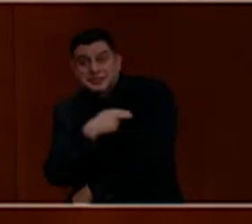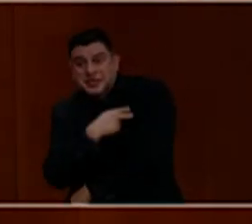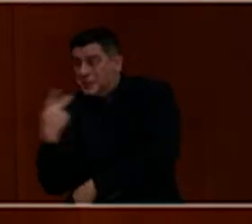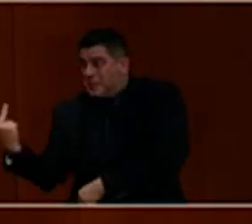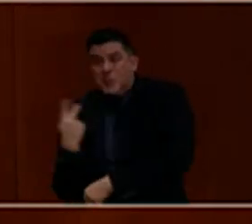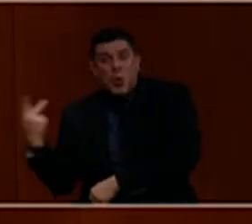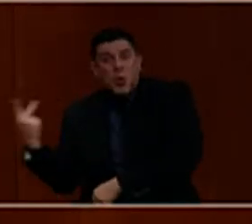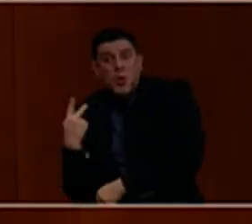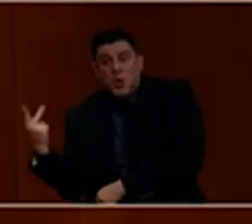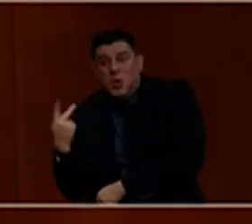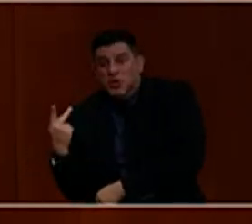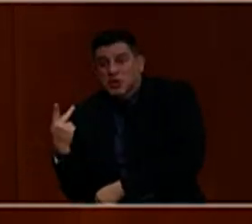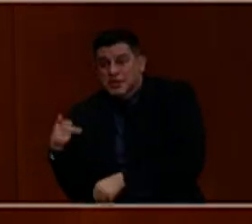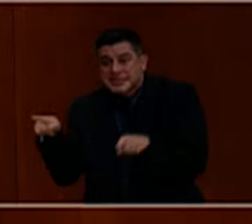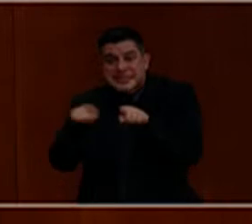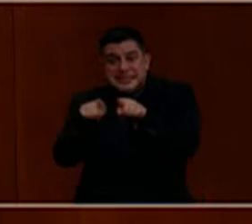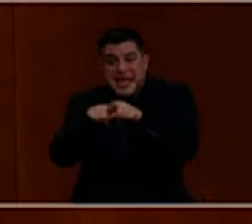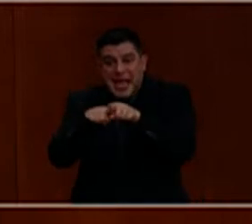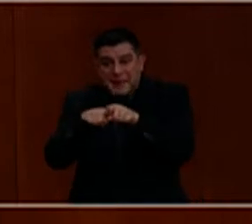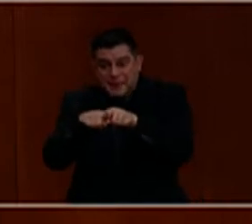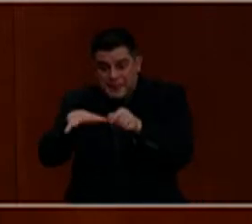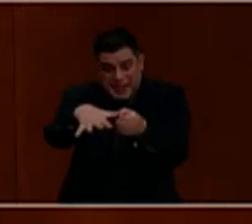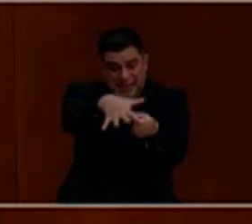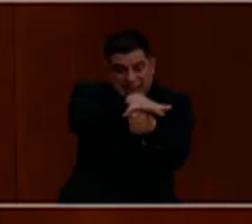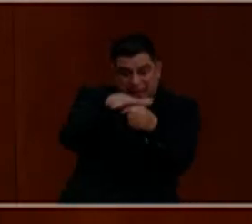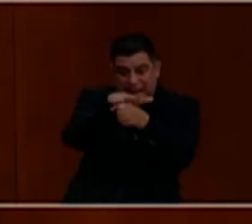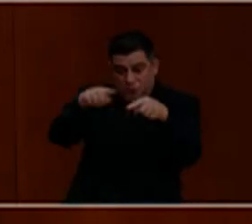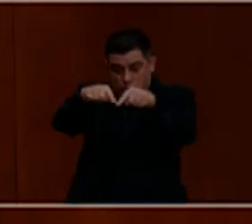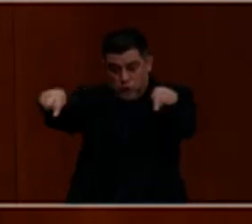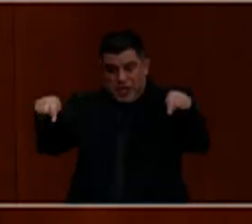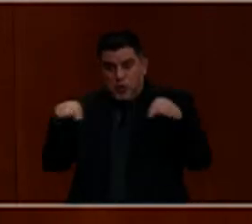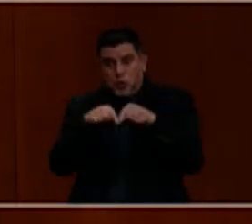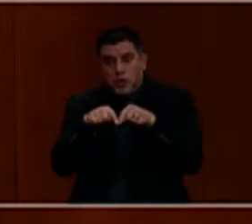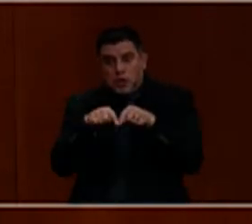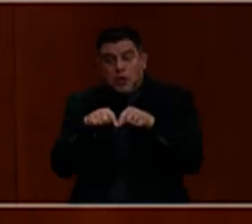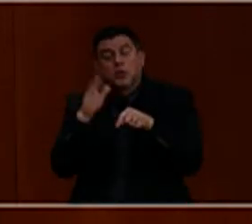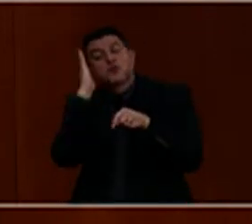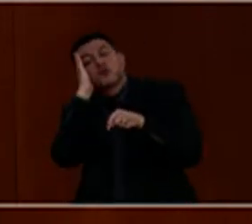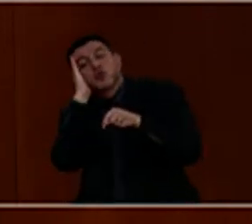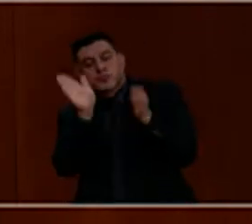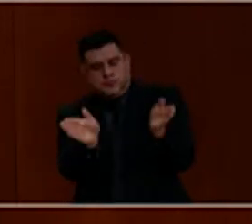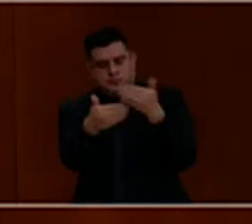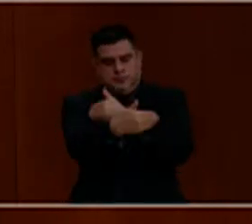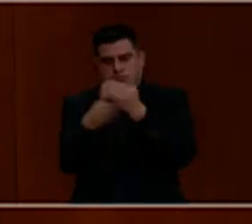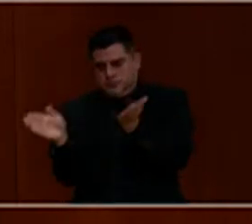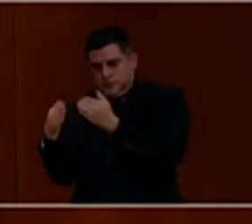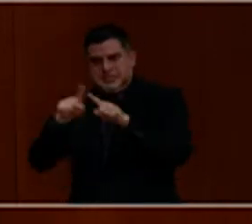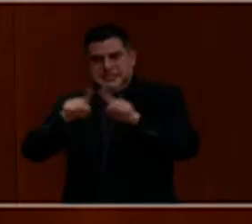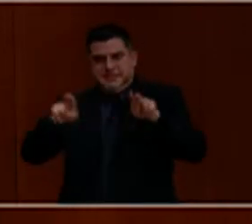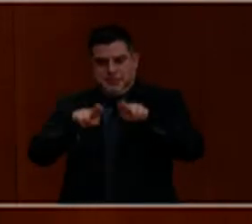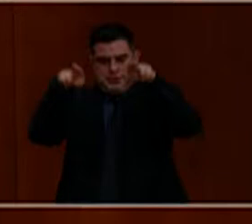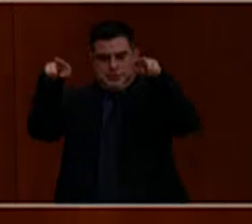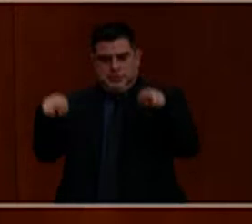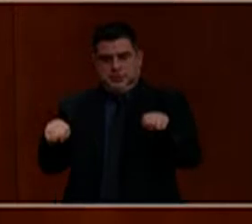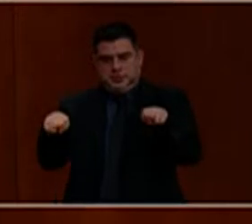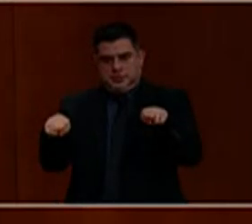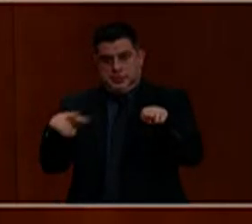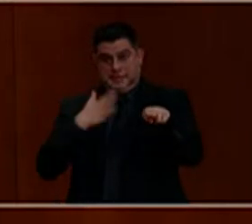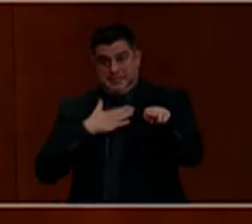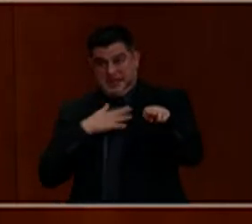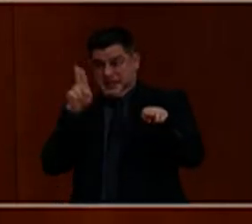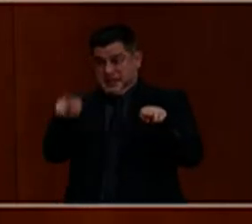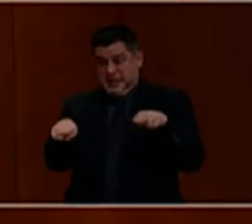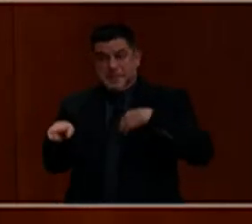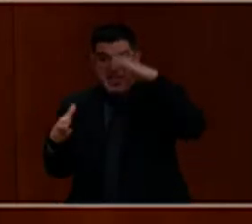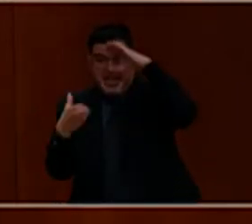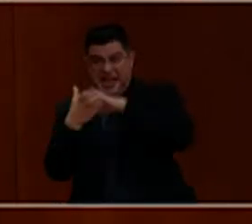And I got out on a Sunday, he got out on a Tuesday. And then at that point in time, my mom was still running her fever,